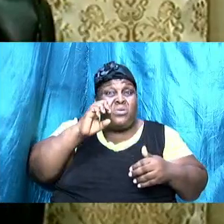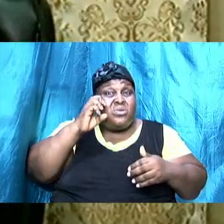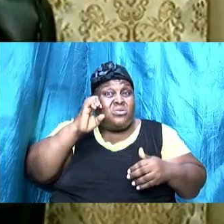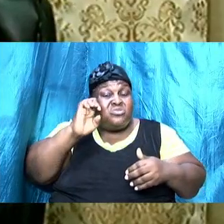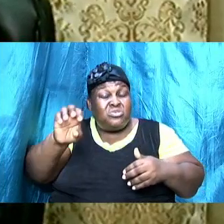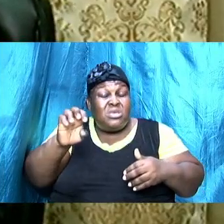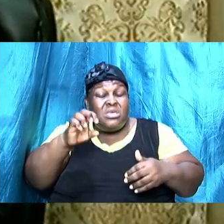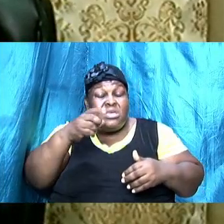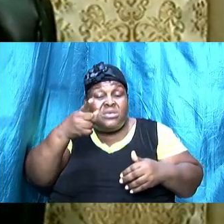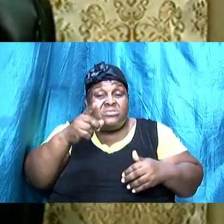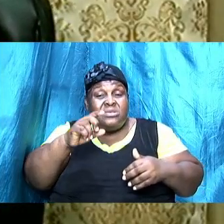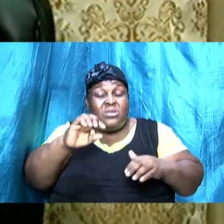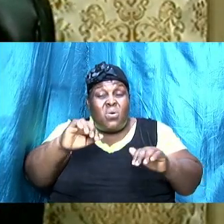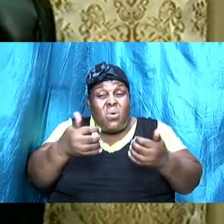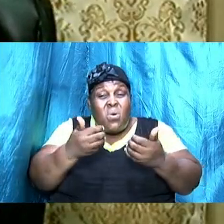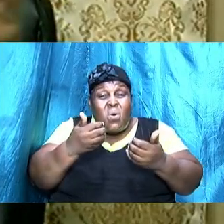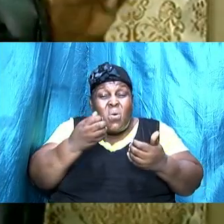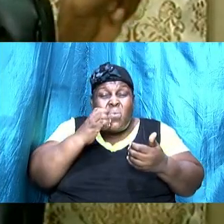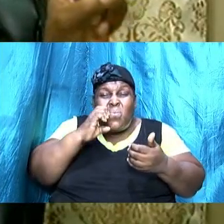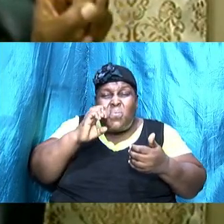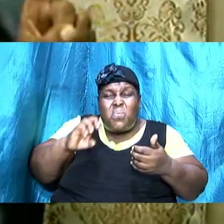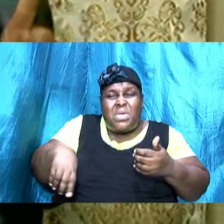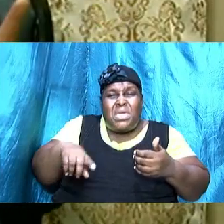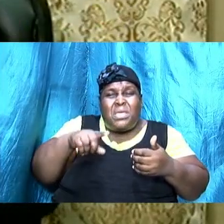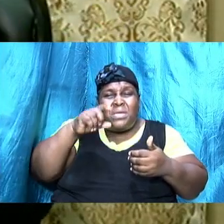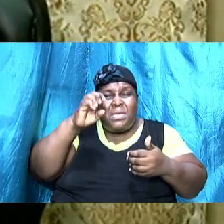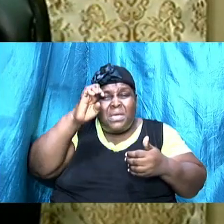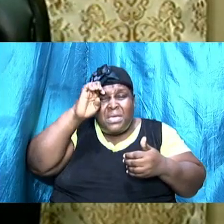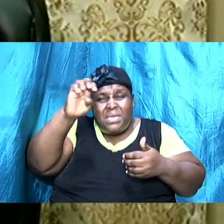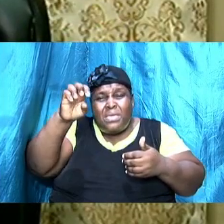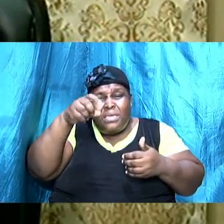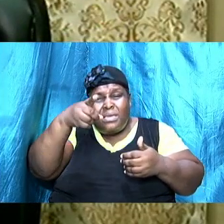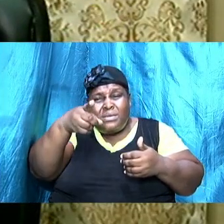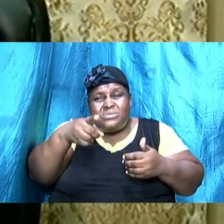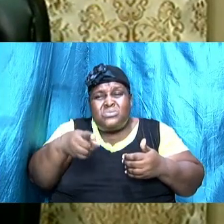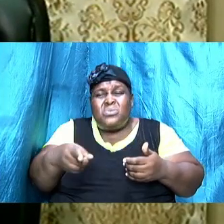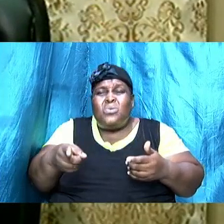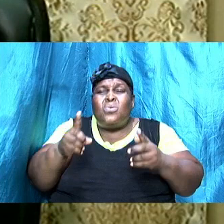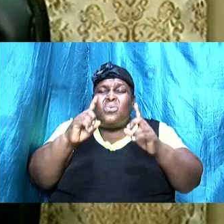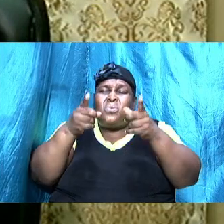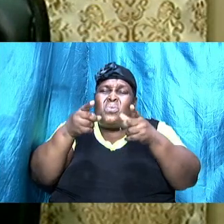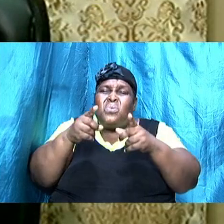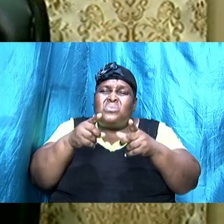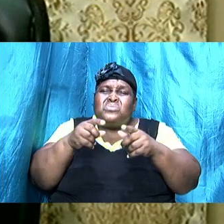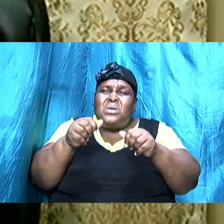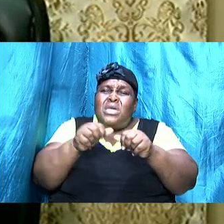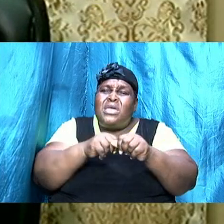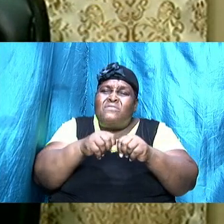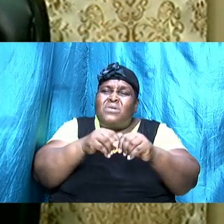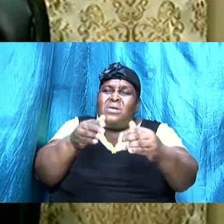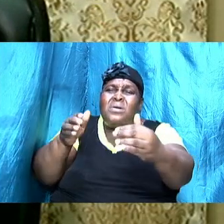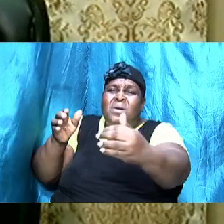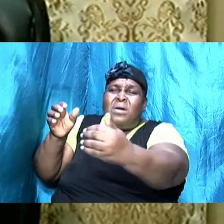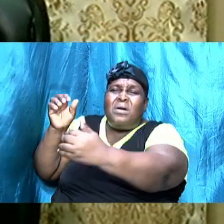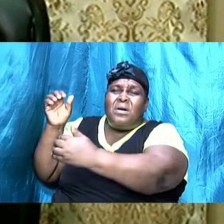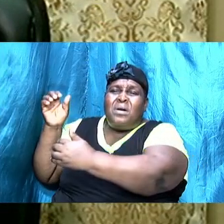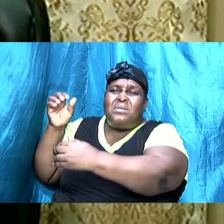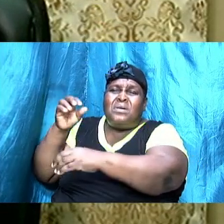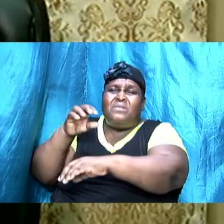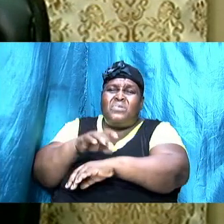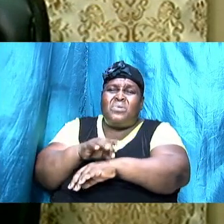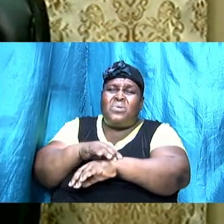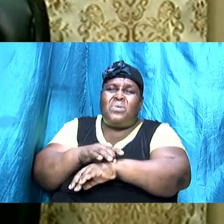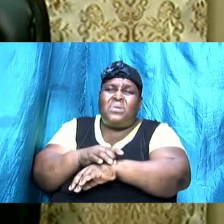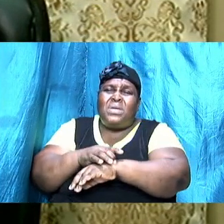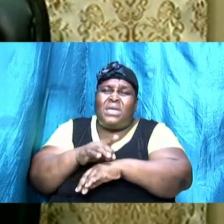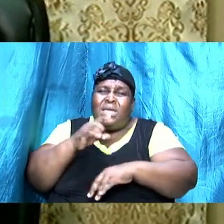cruel he is. You go to every corner of the earth and declare and describe how cruel and